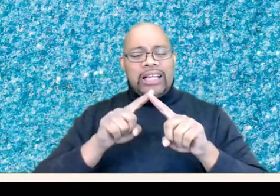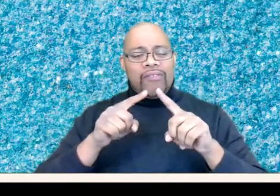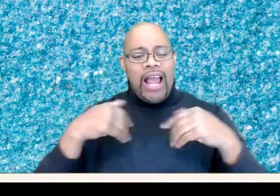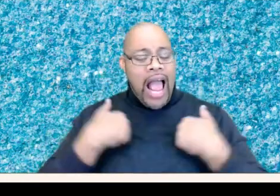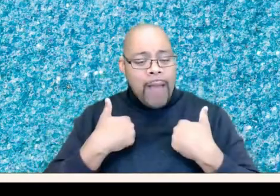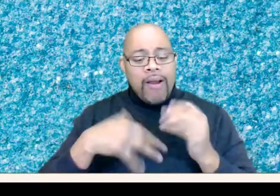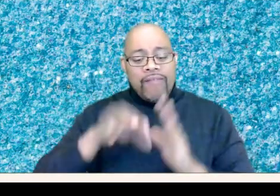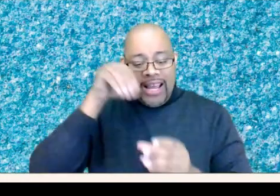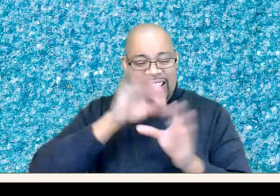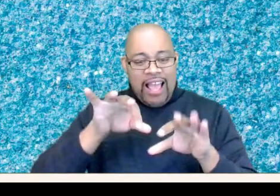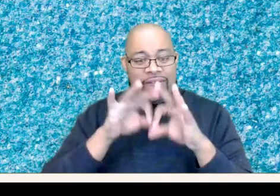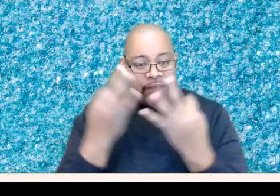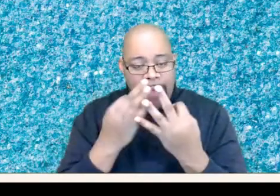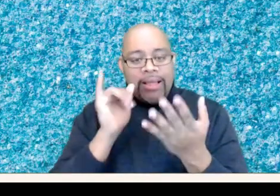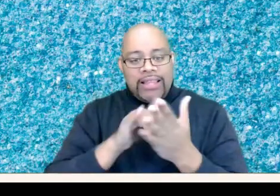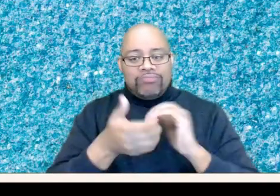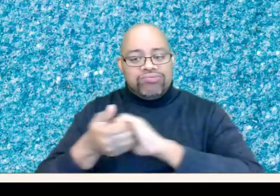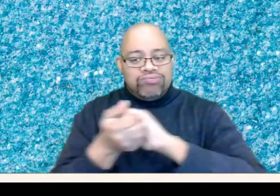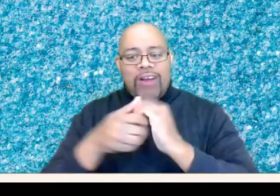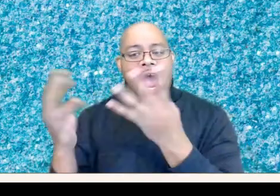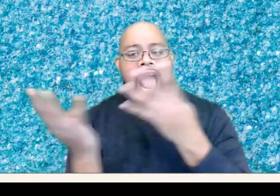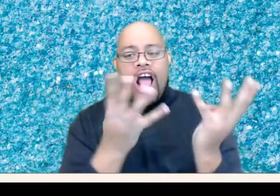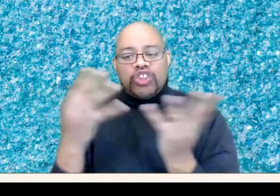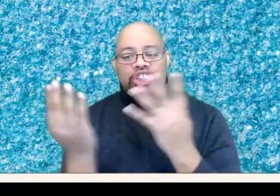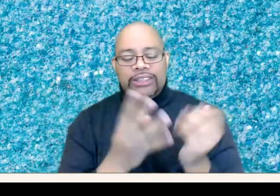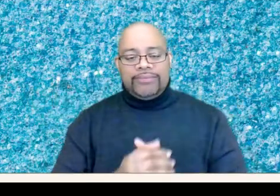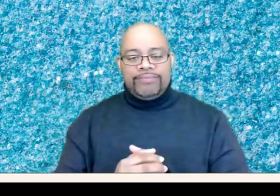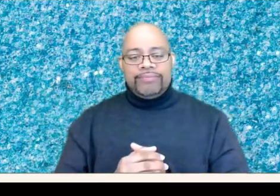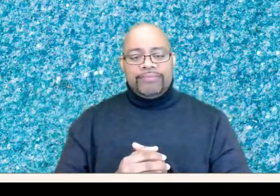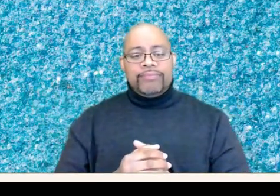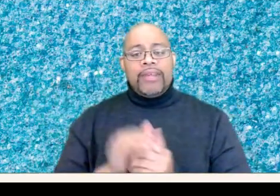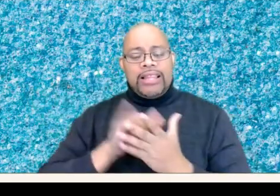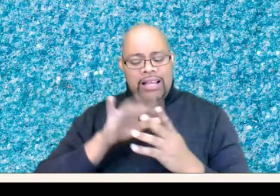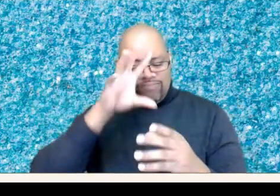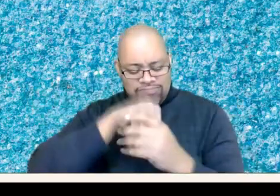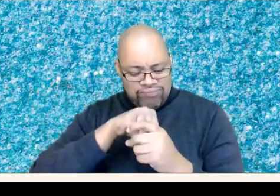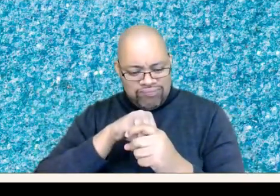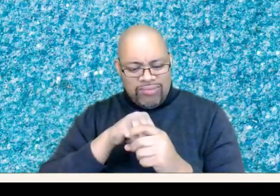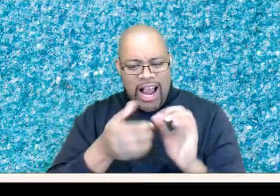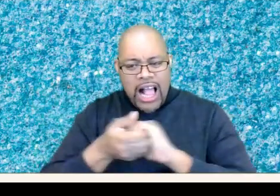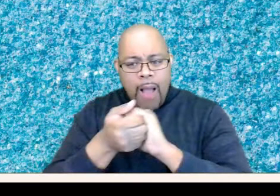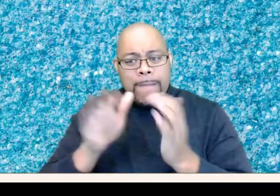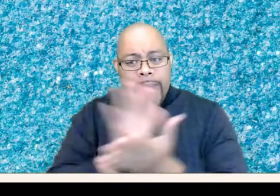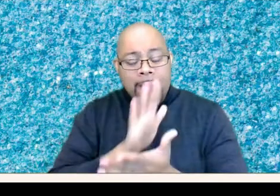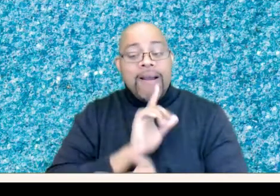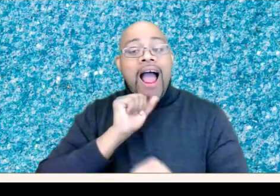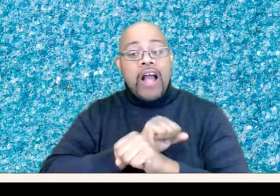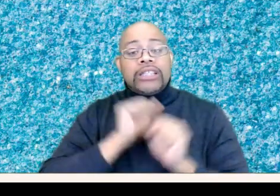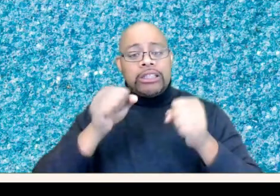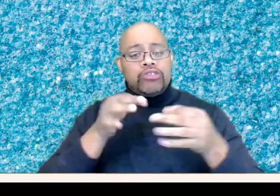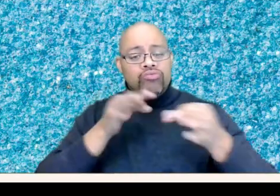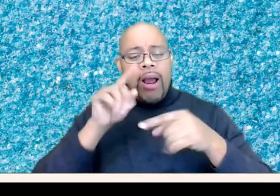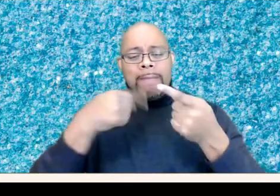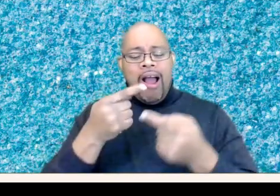within the family of Symbiodinaceae. This comprehensive and collaborative paper were actually able to describe